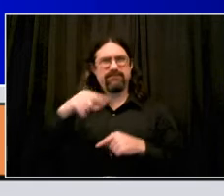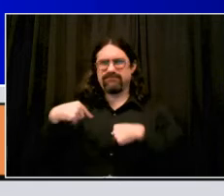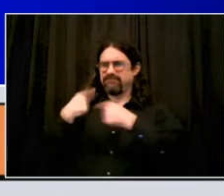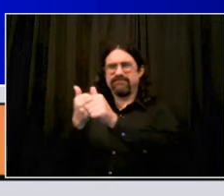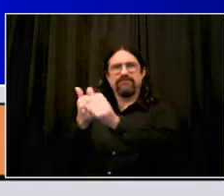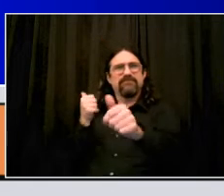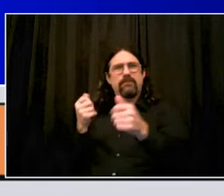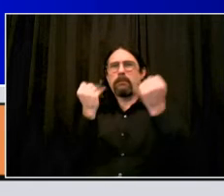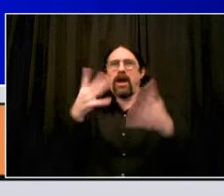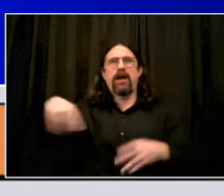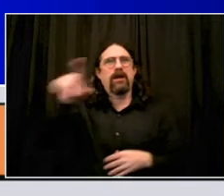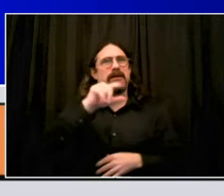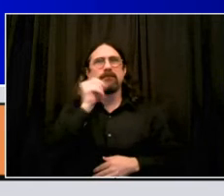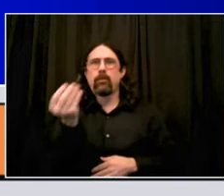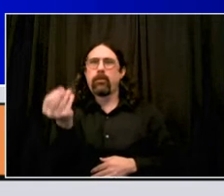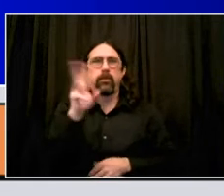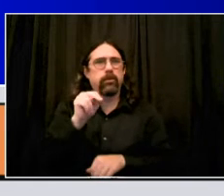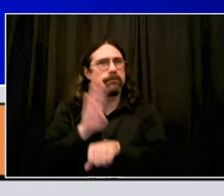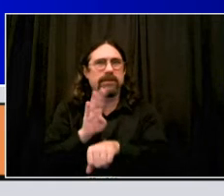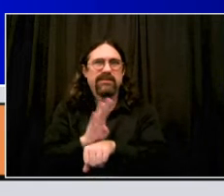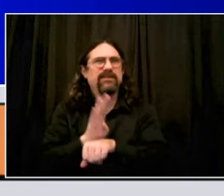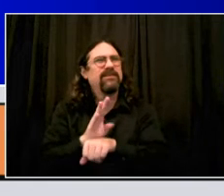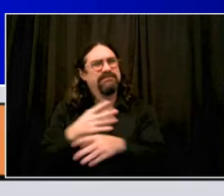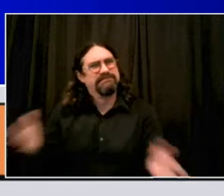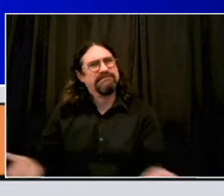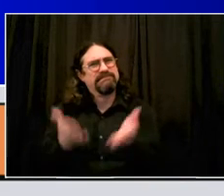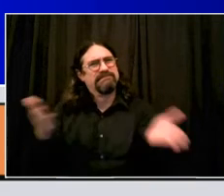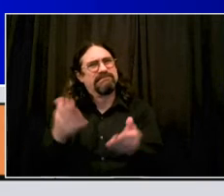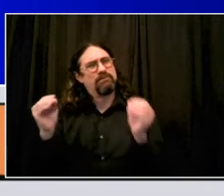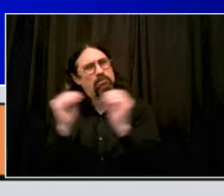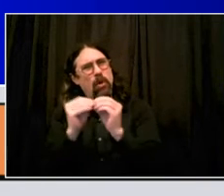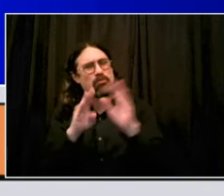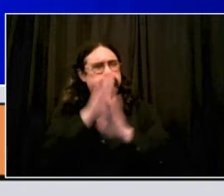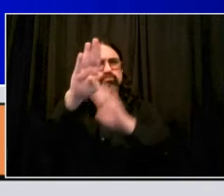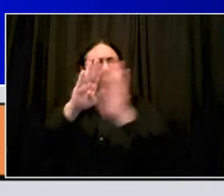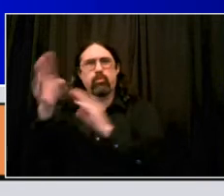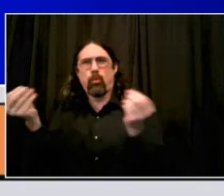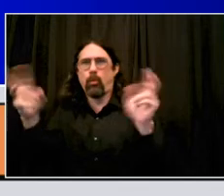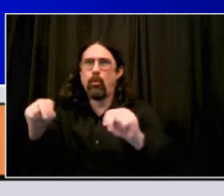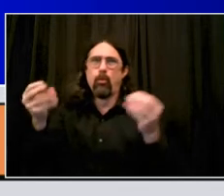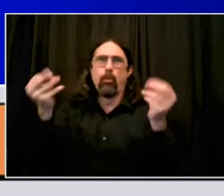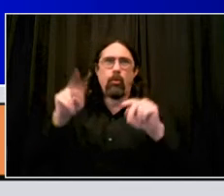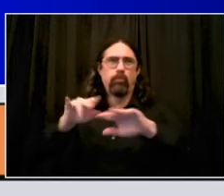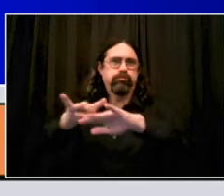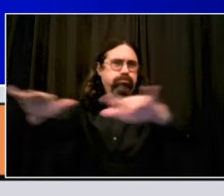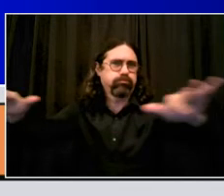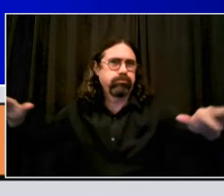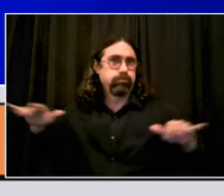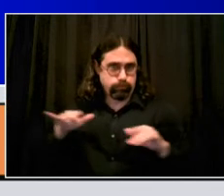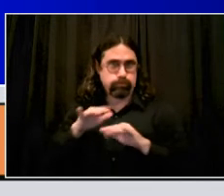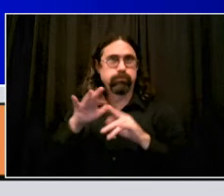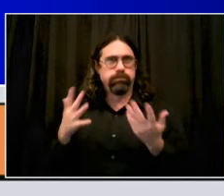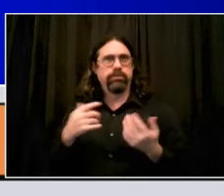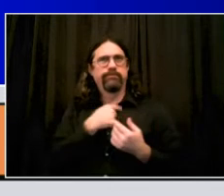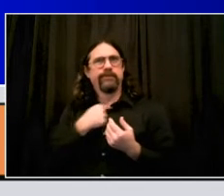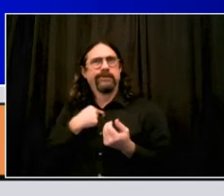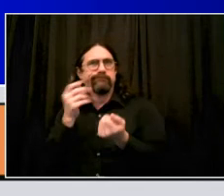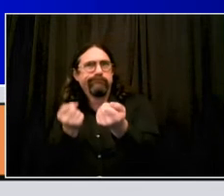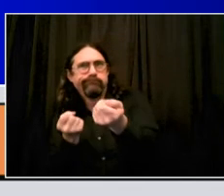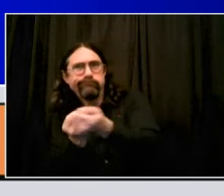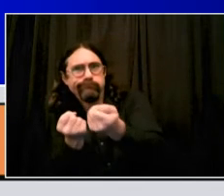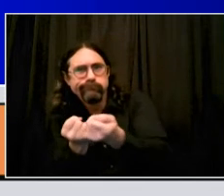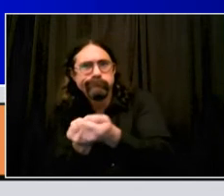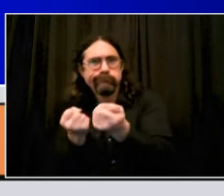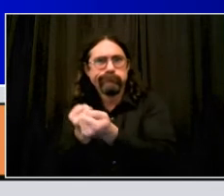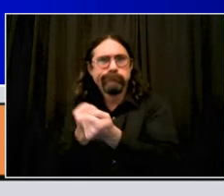means is that working people have more control over their lives. Consistently means that businesses can thrive because the workers are fully